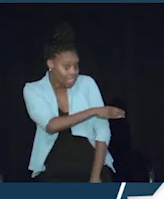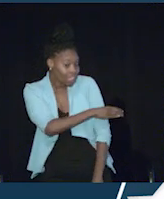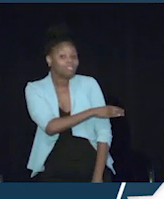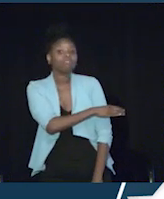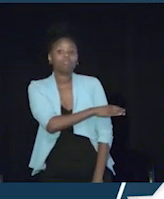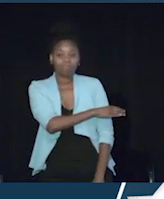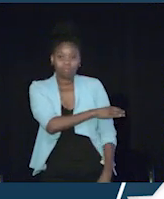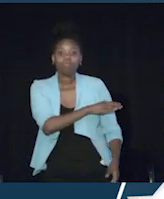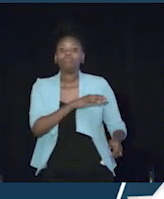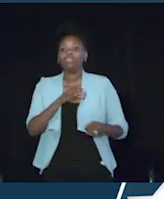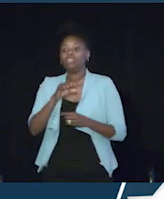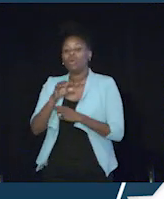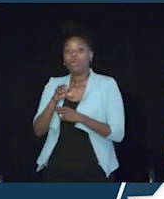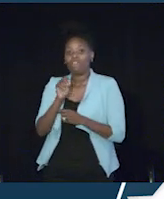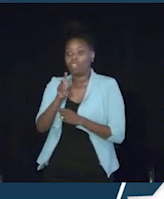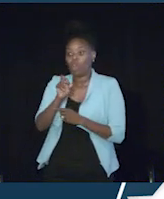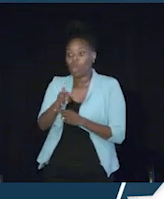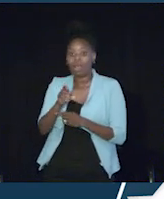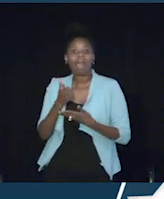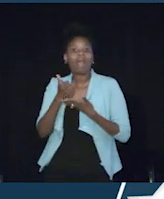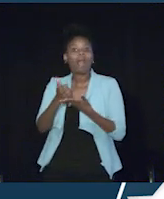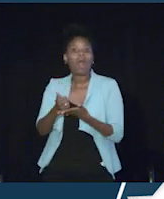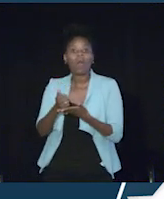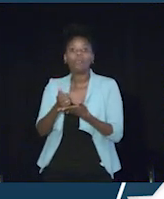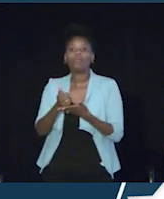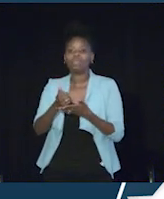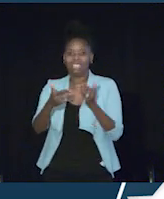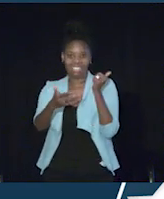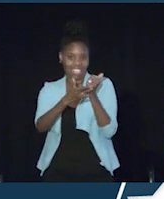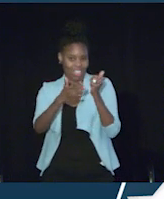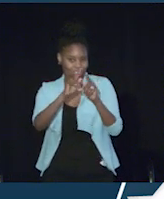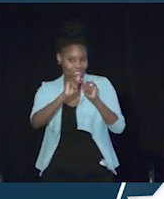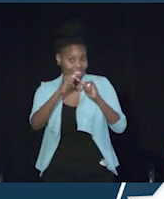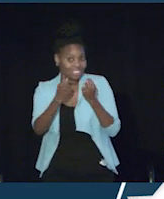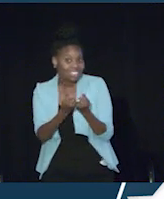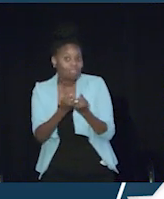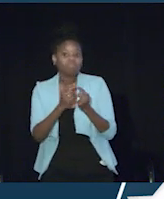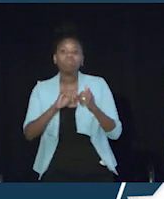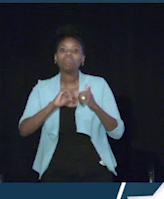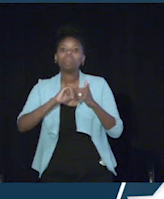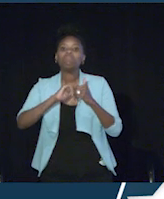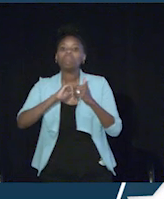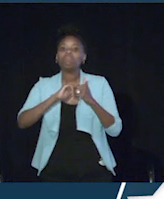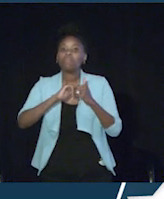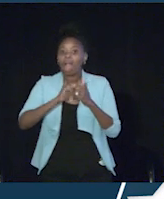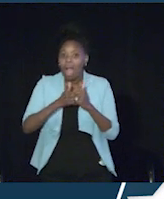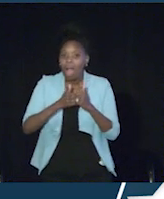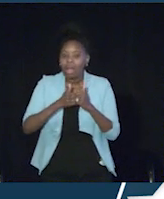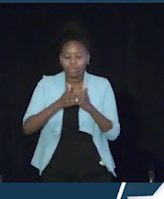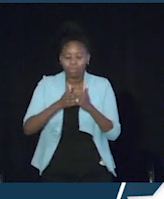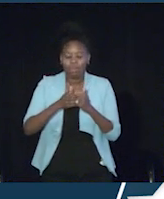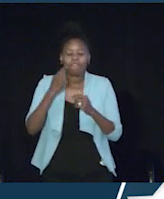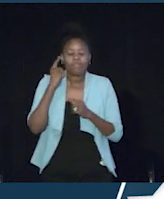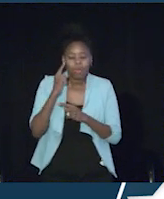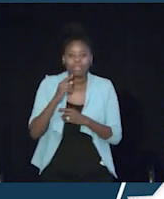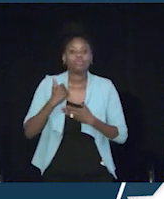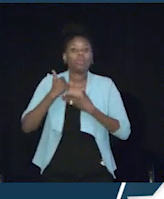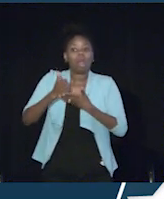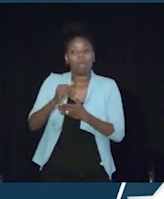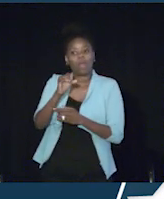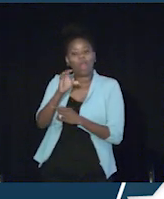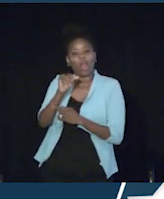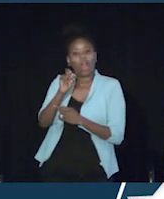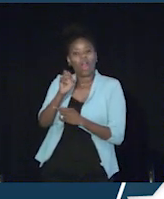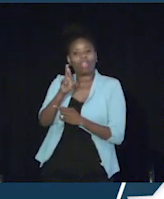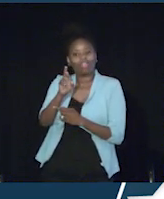rehabilitation technology team to modify a vehicle so that Carla could transport herself to and from work in her wheelchair.